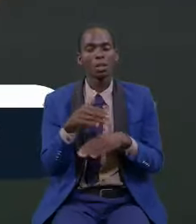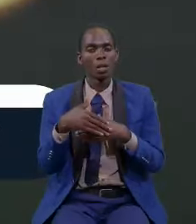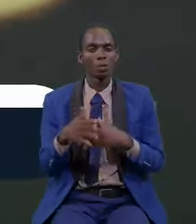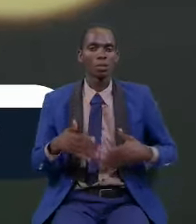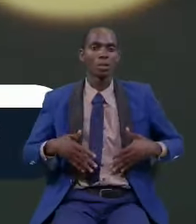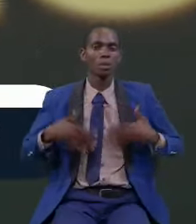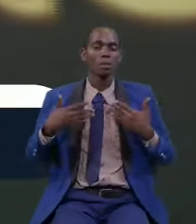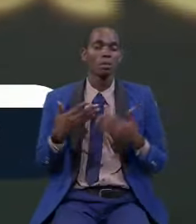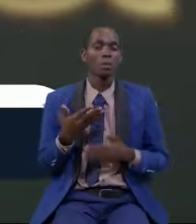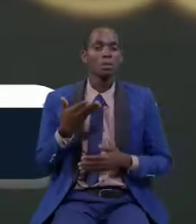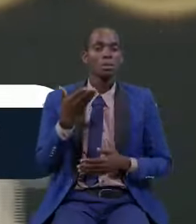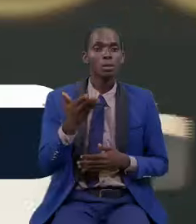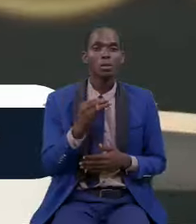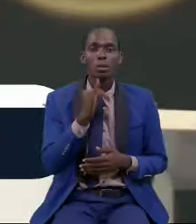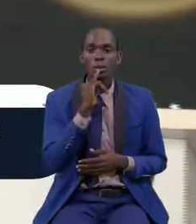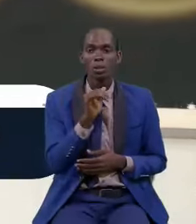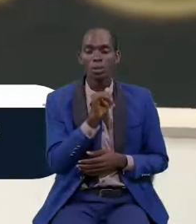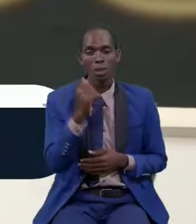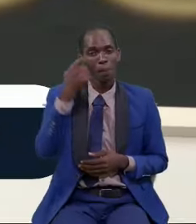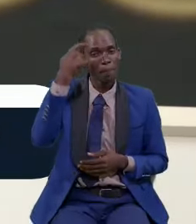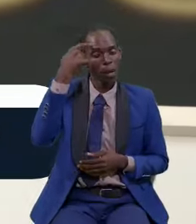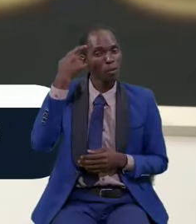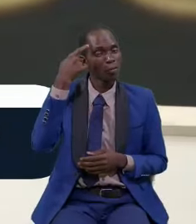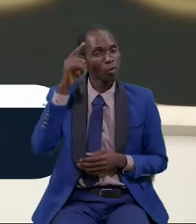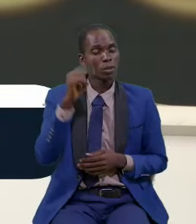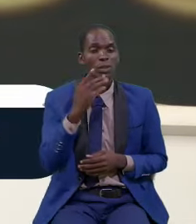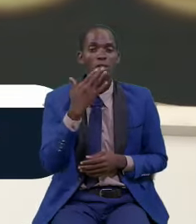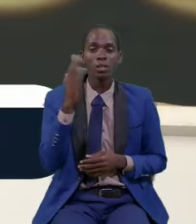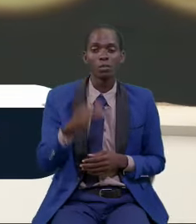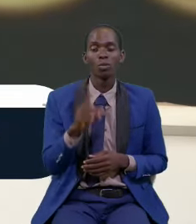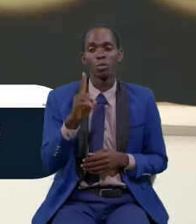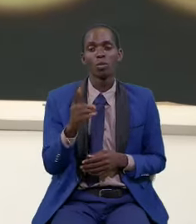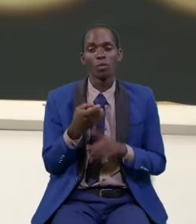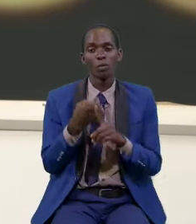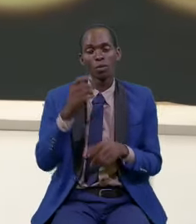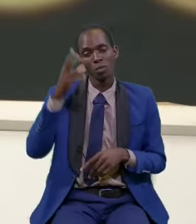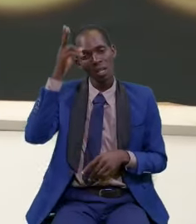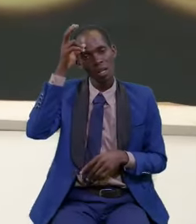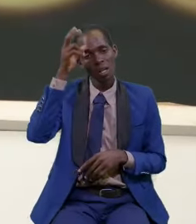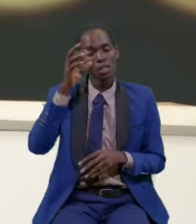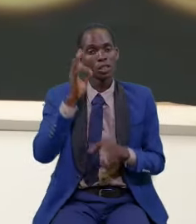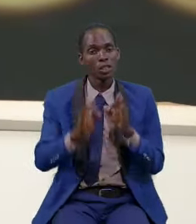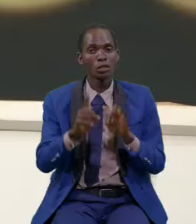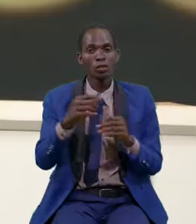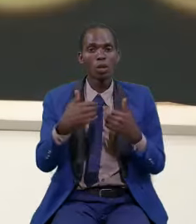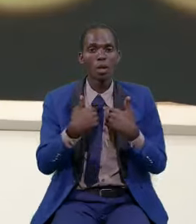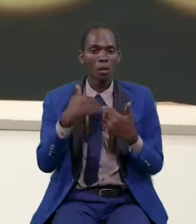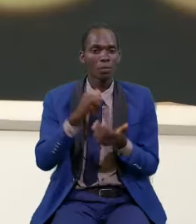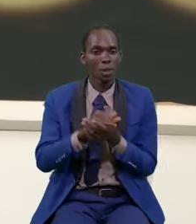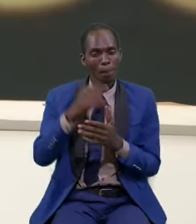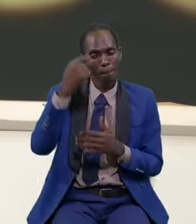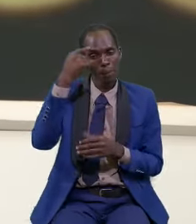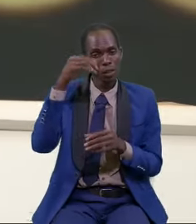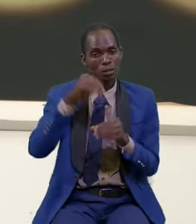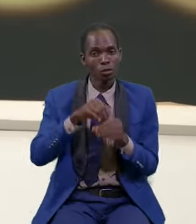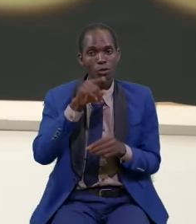mind of the evil one, of Satan. And if you have that mind in you, the direction